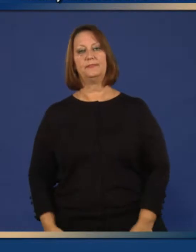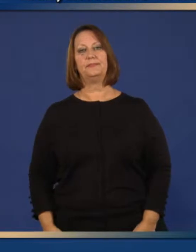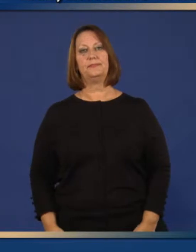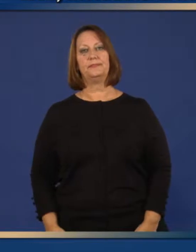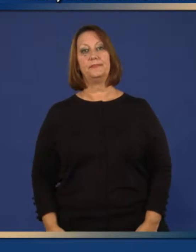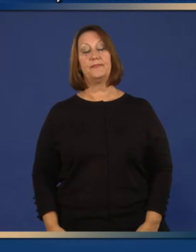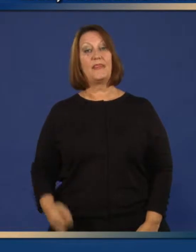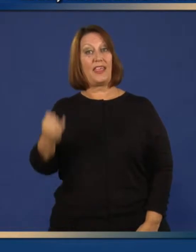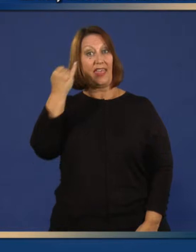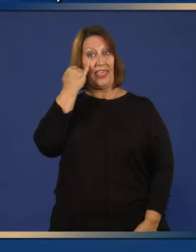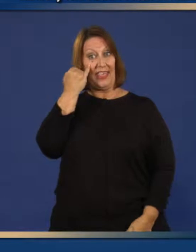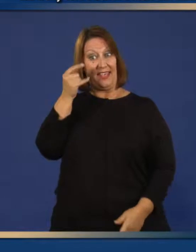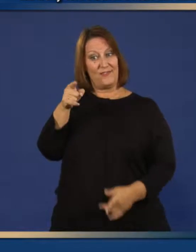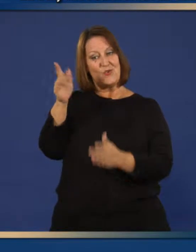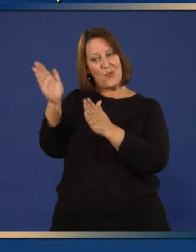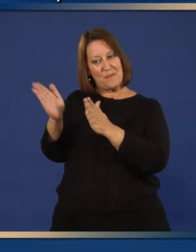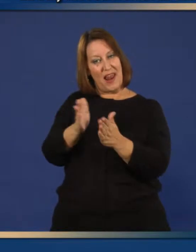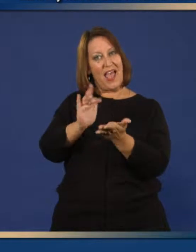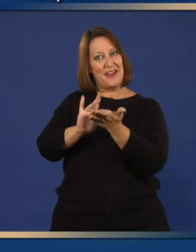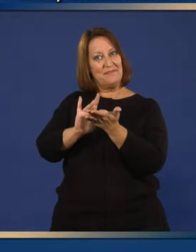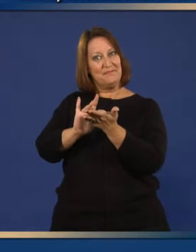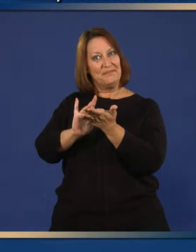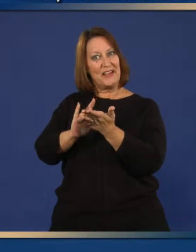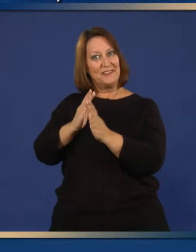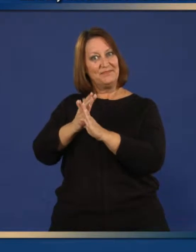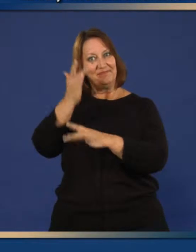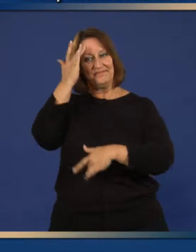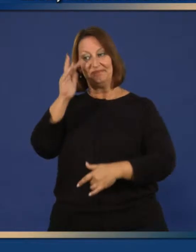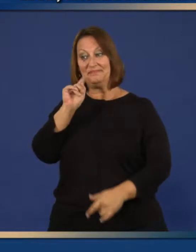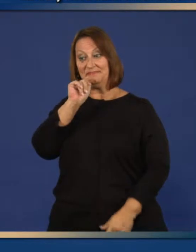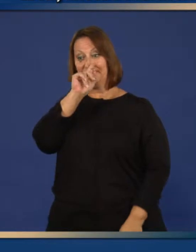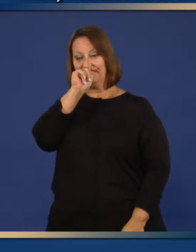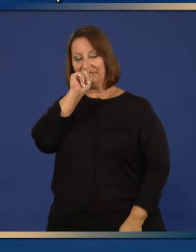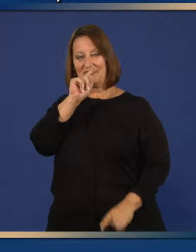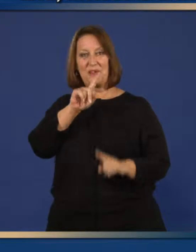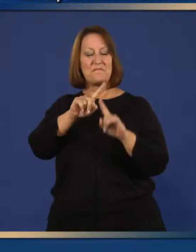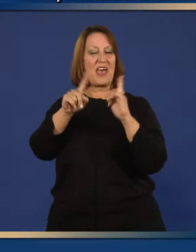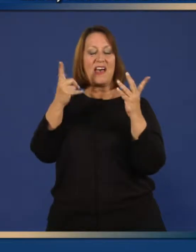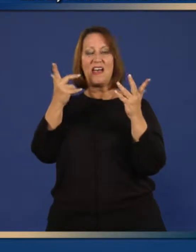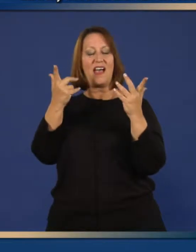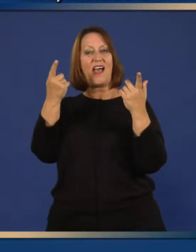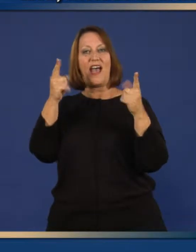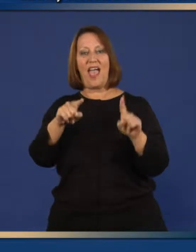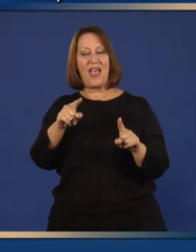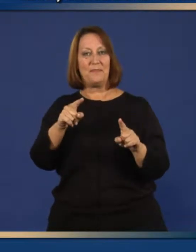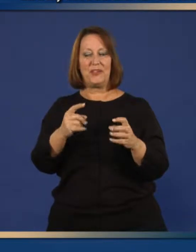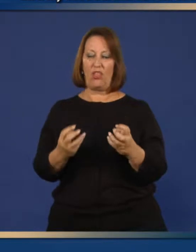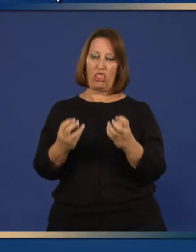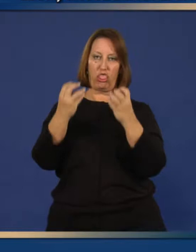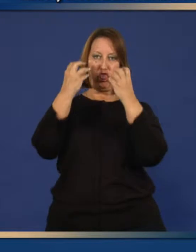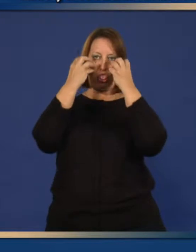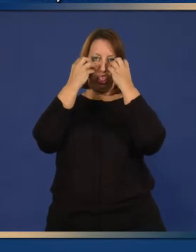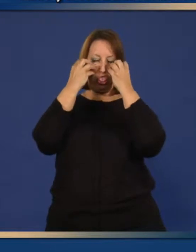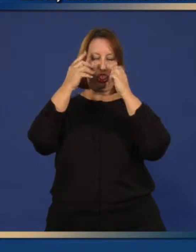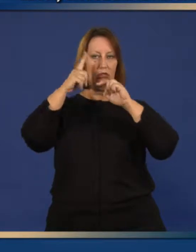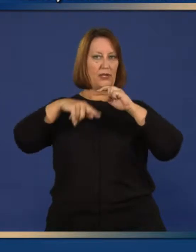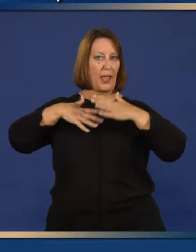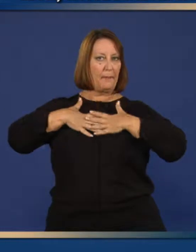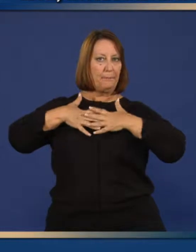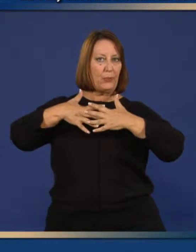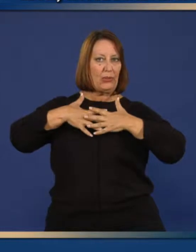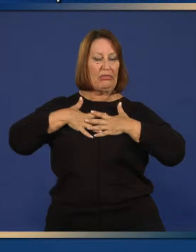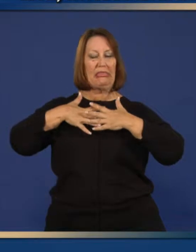Anyone with a nasal condition serious enough to make breathing difficult, such as a very stuffy